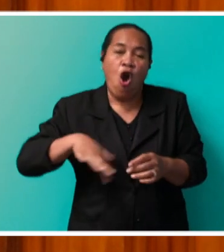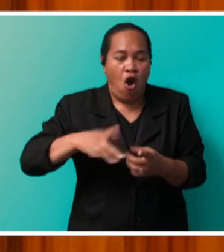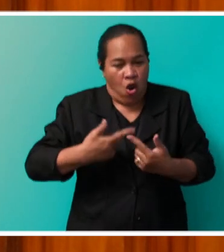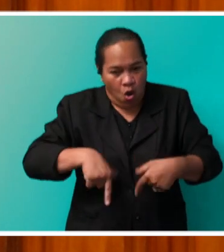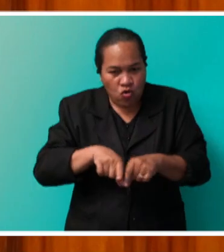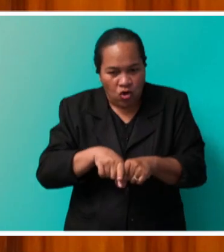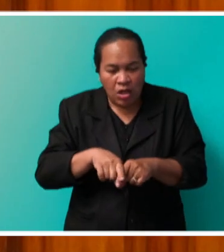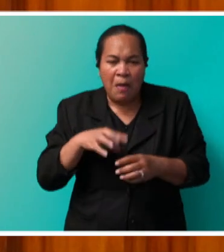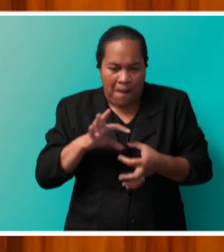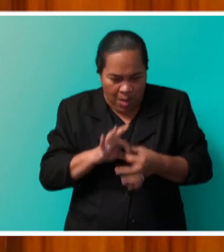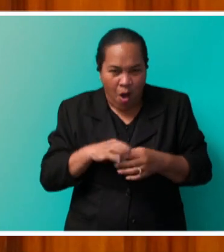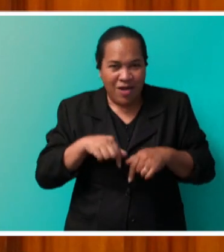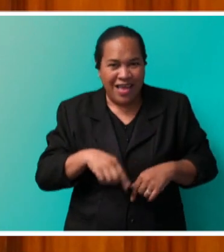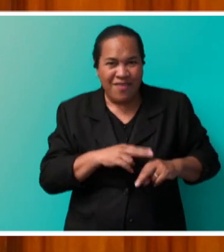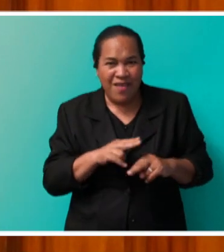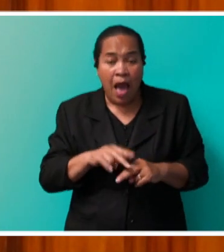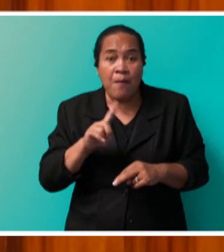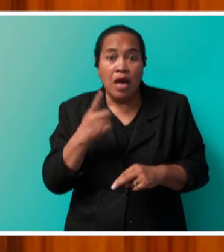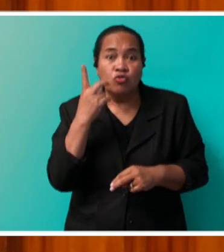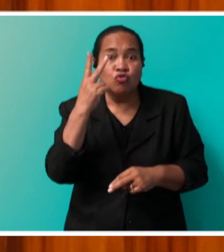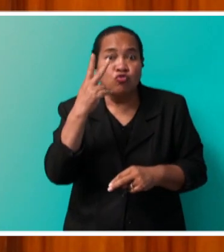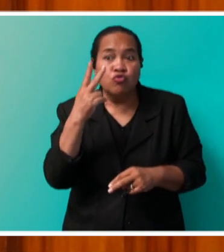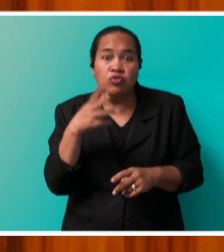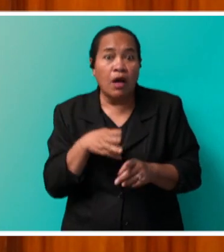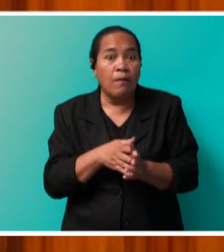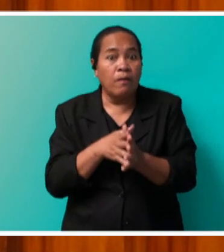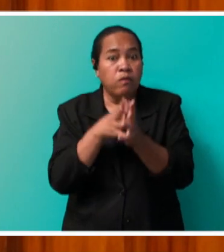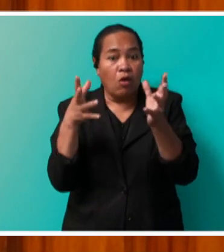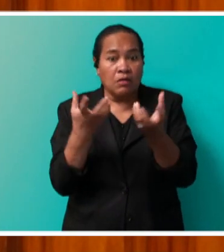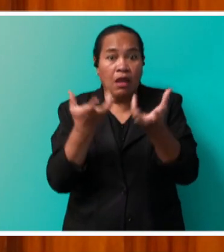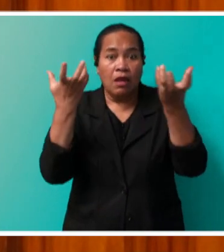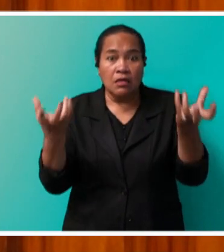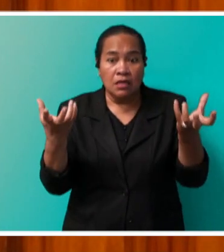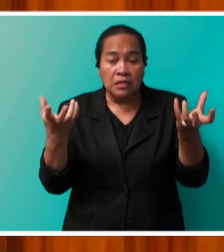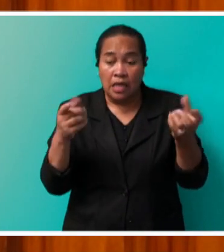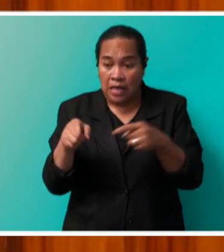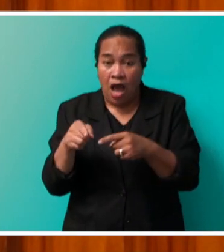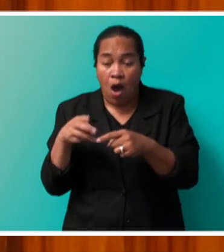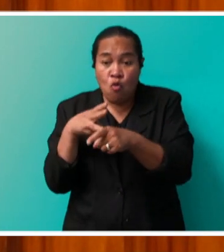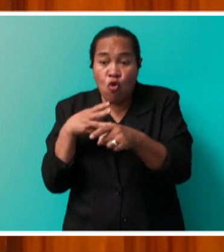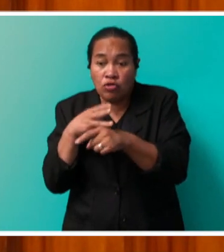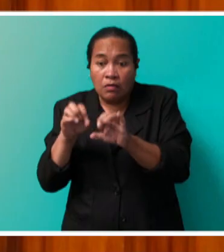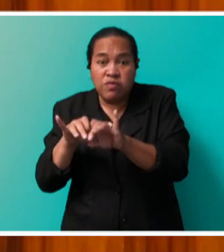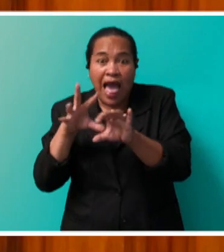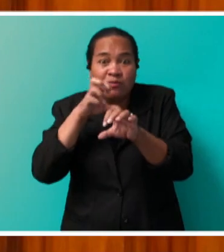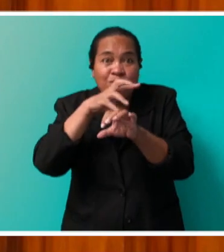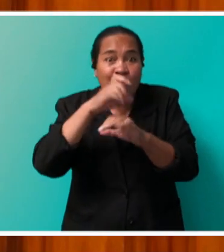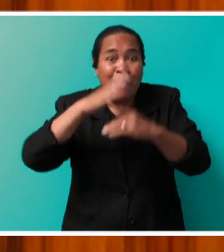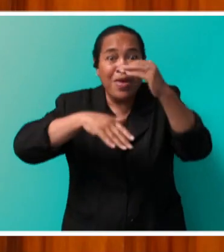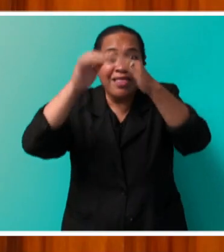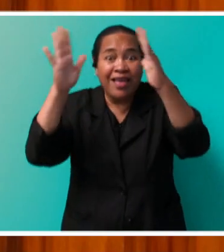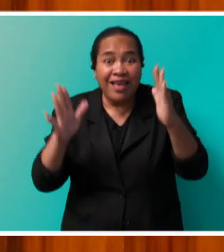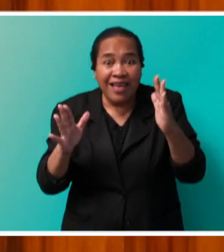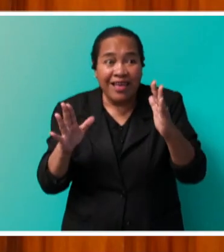endemic to Fiji. But we have two main broad categories of termites that are infesting timbers in our buildings, and these are the